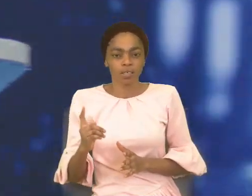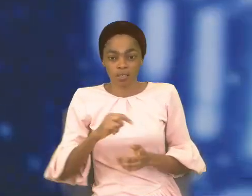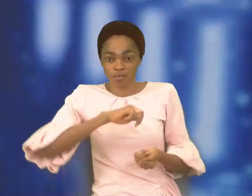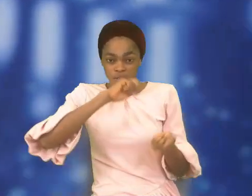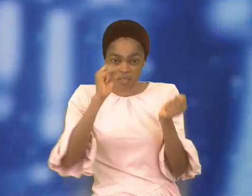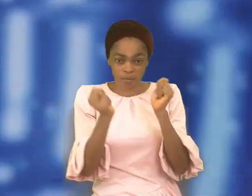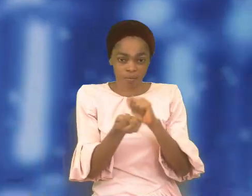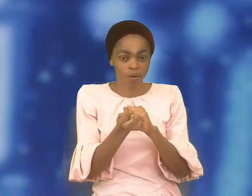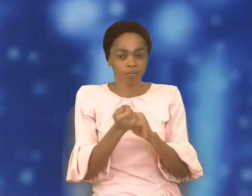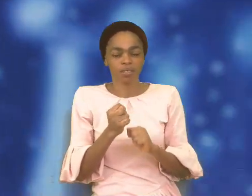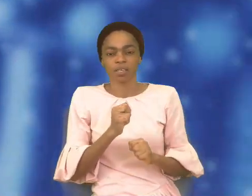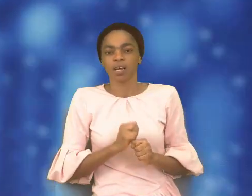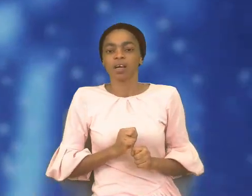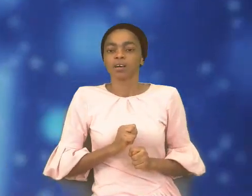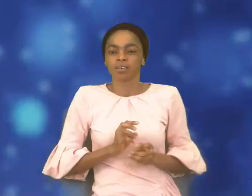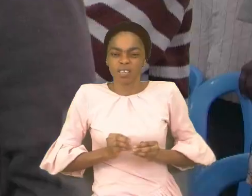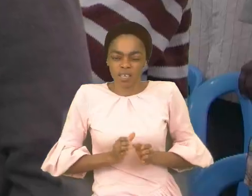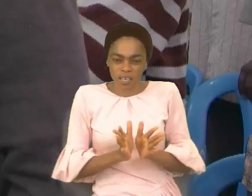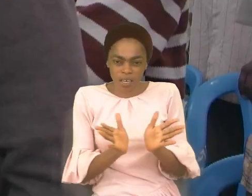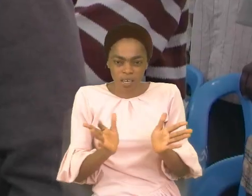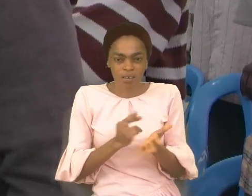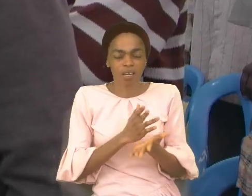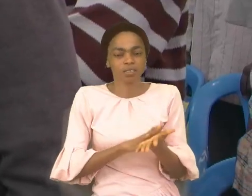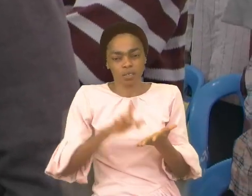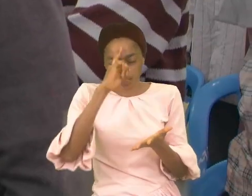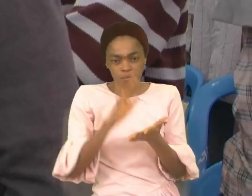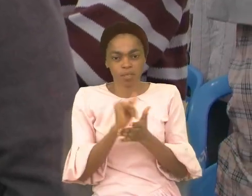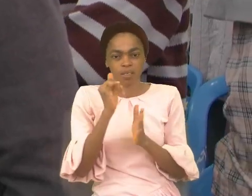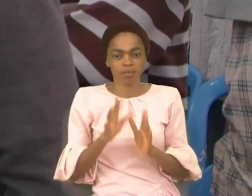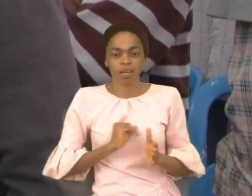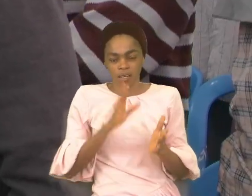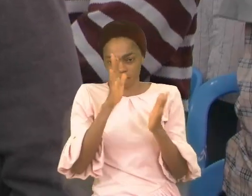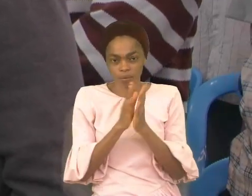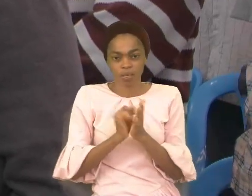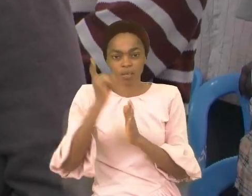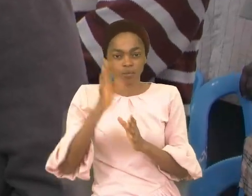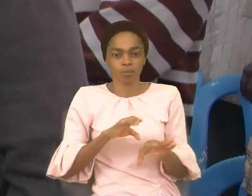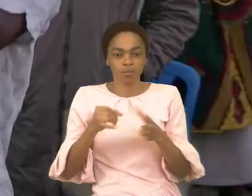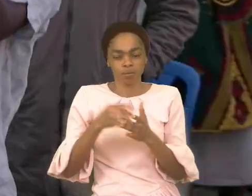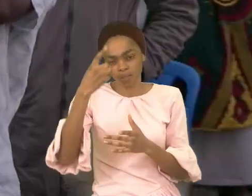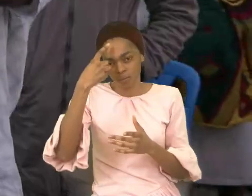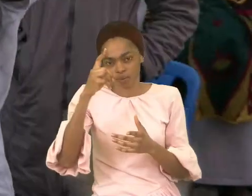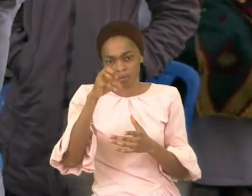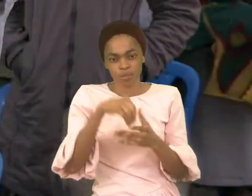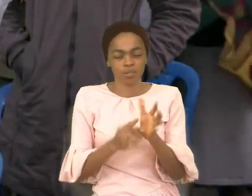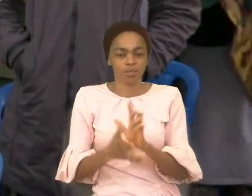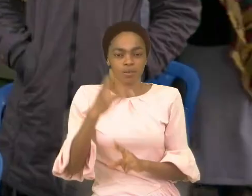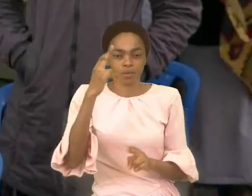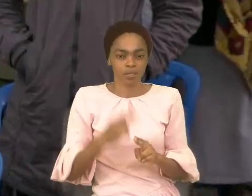the Lord will do it in every life. Amen. Give me a good, good Alpha location. Amen. Amen.